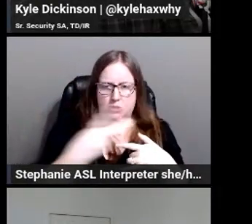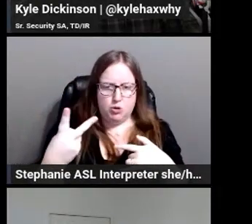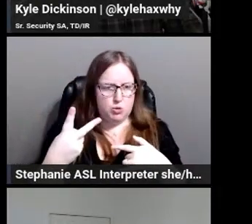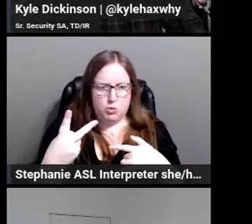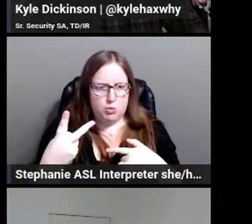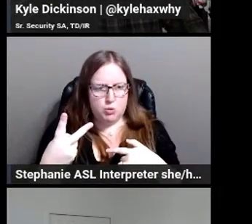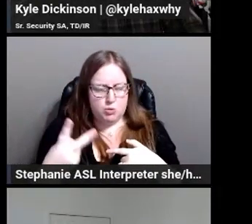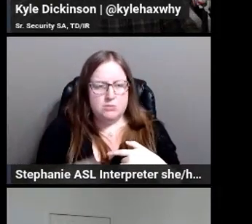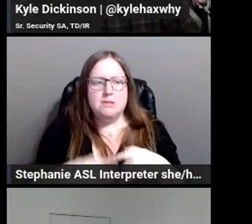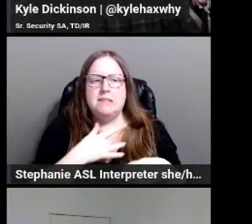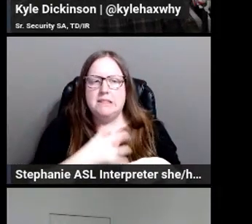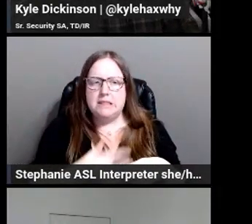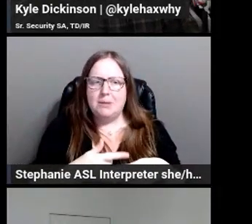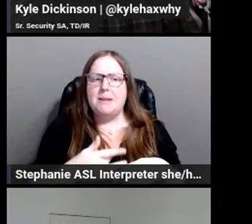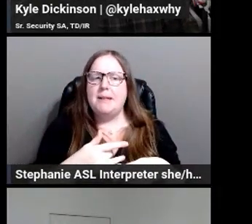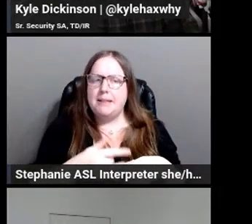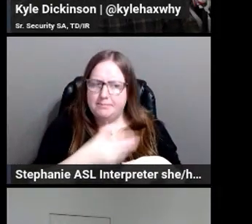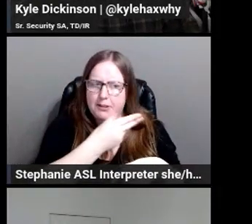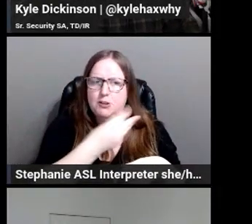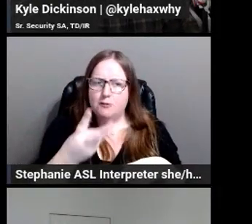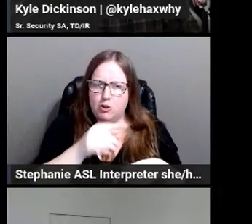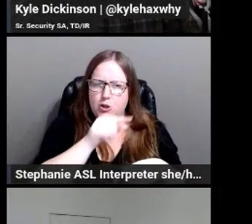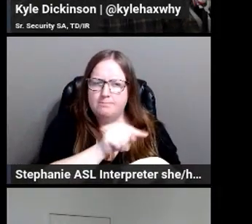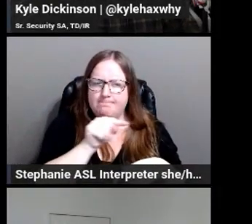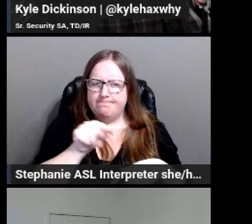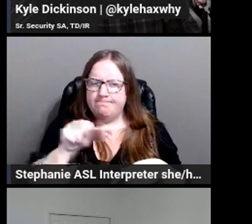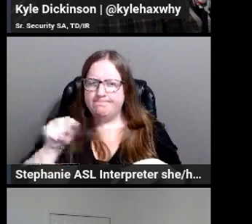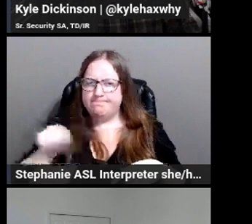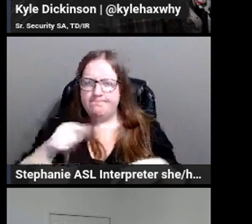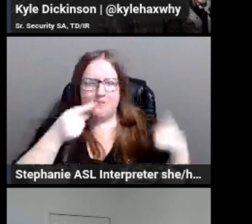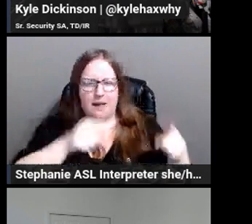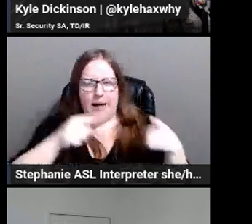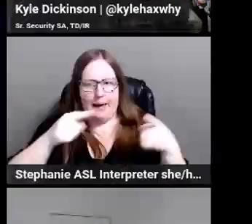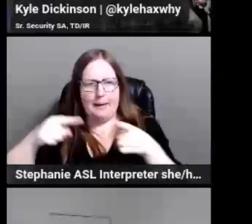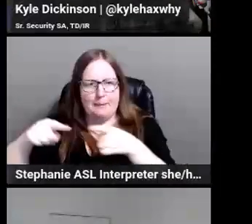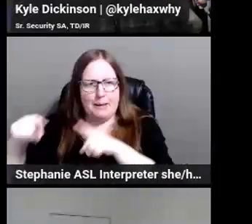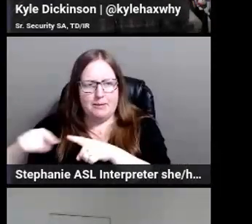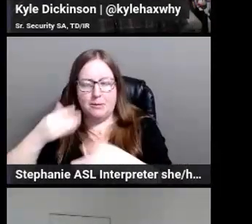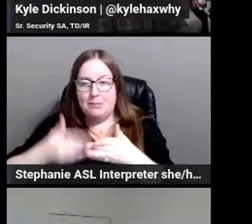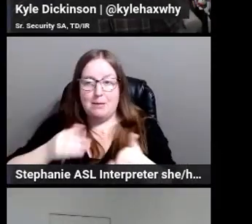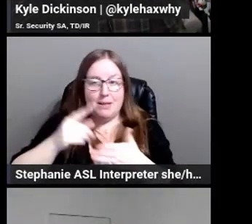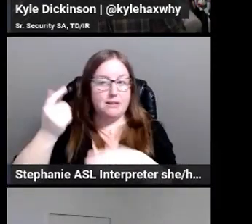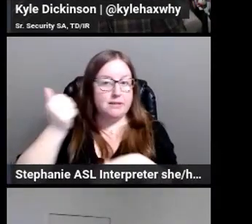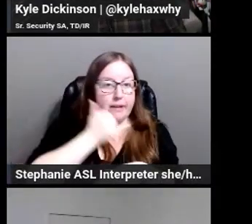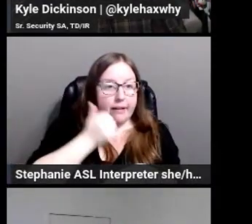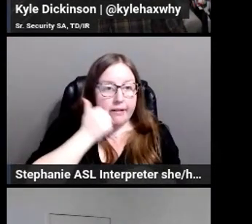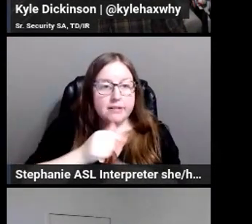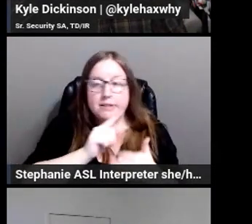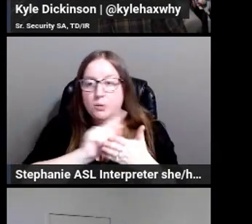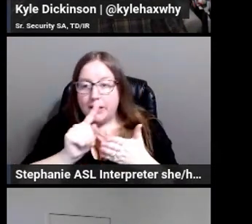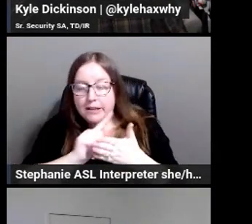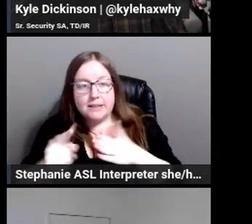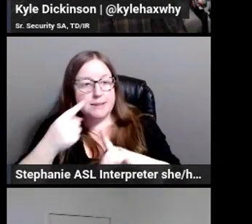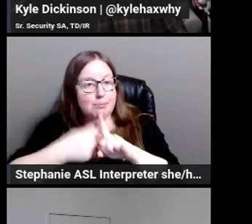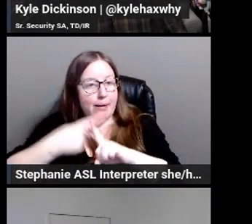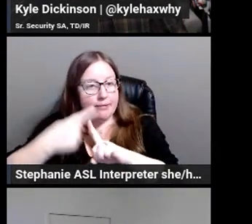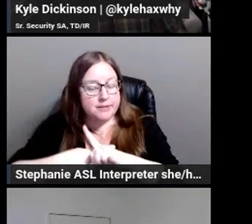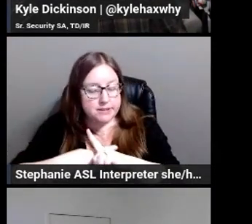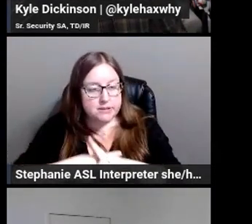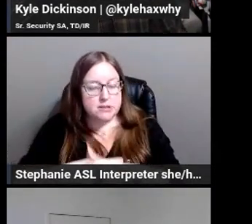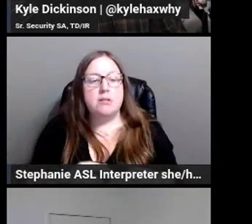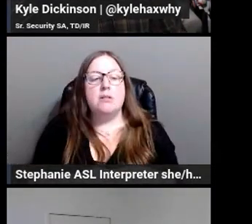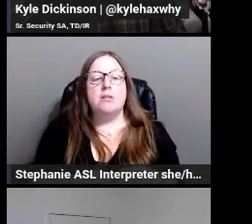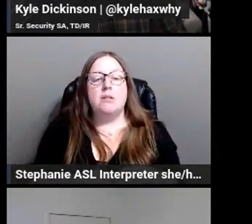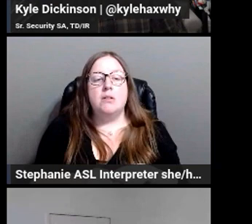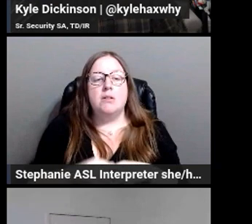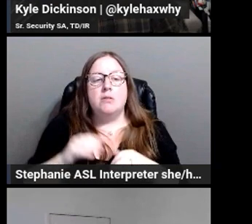Usually it's a series of actions that have been performed, maybe, days, weeks, months, over time spans. And those can